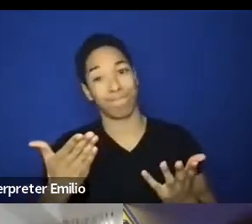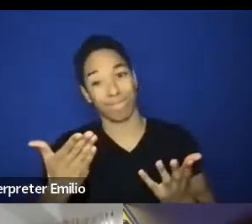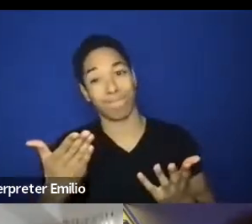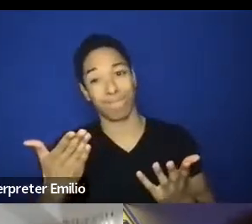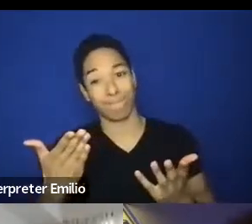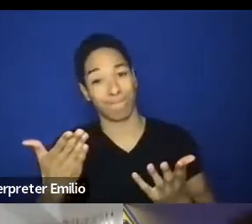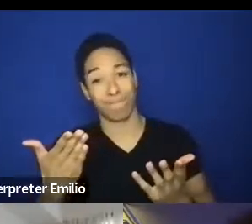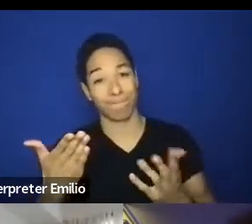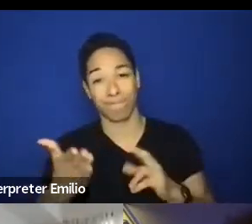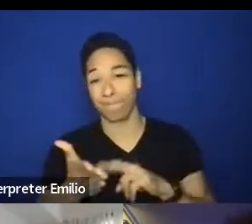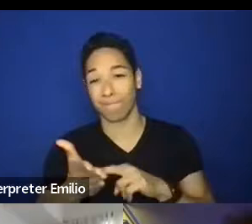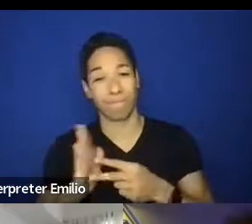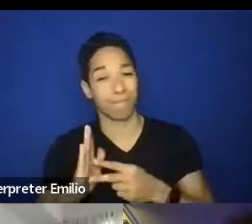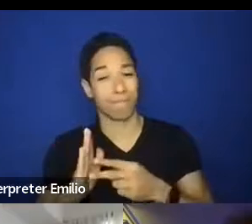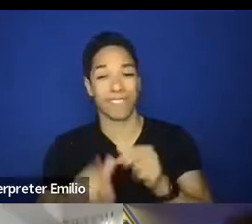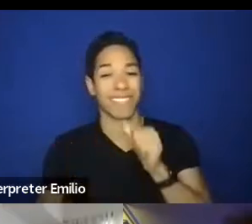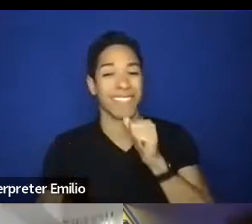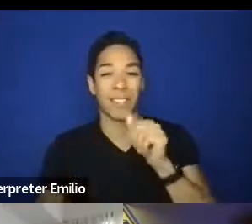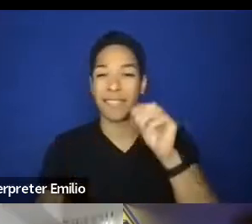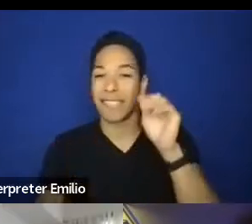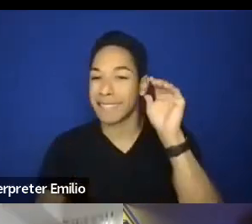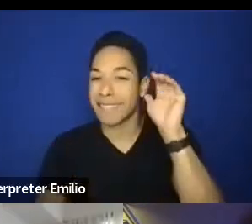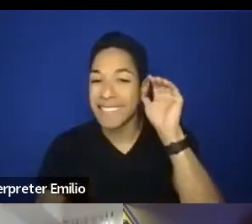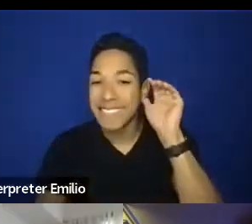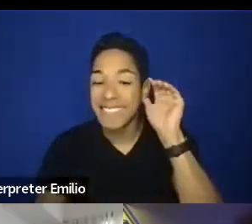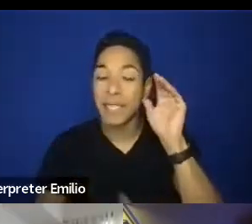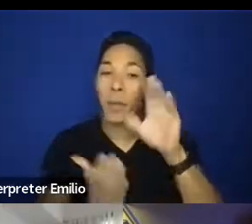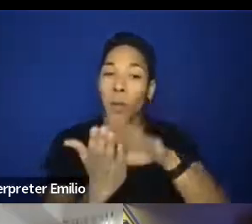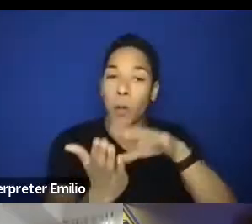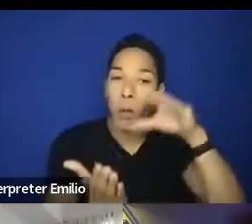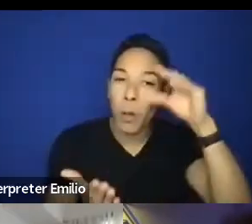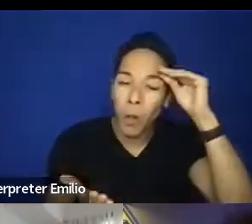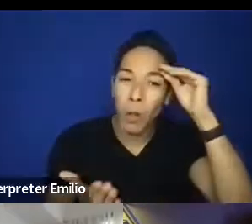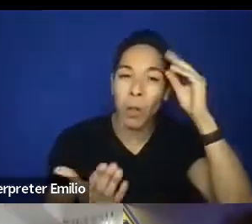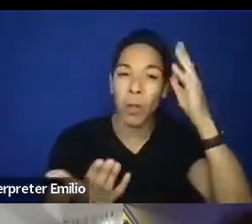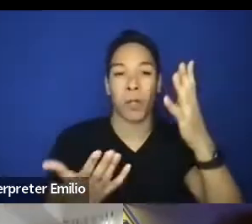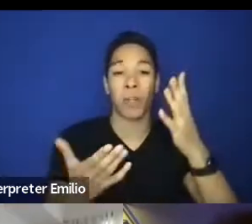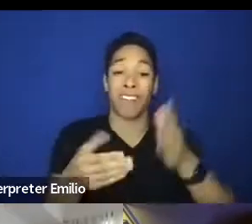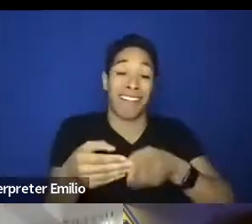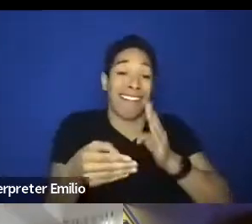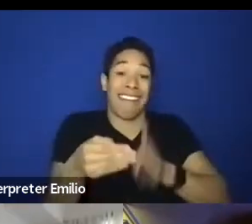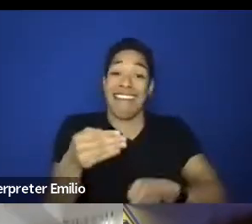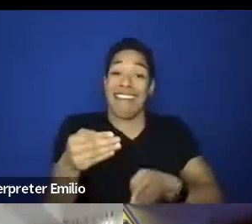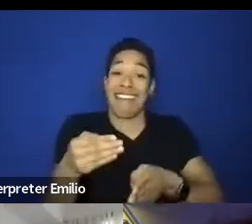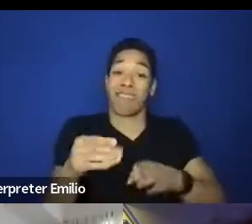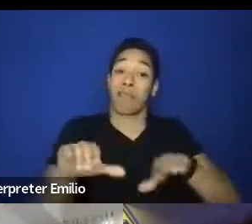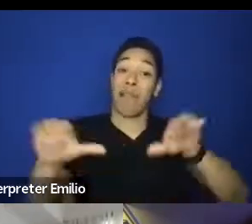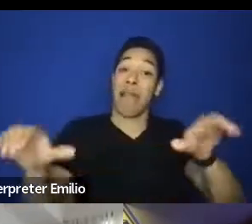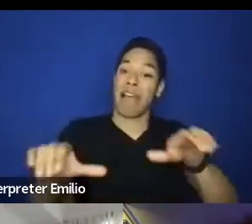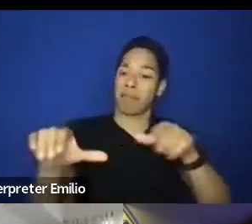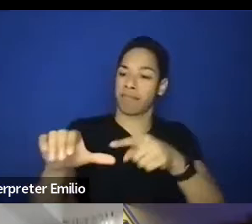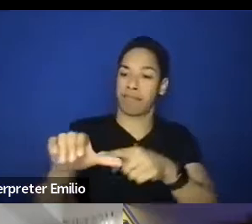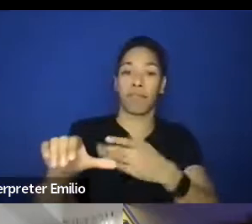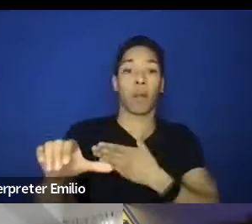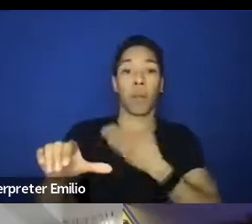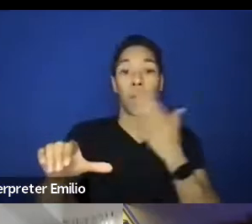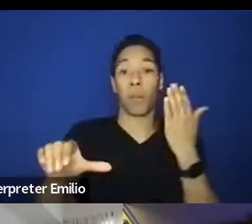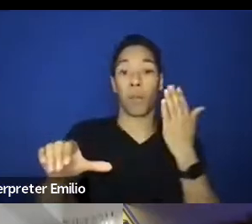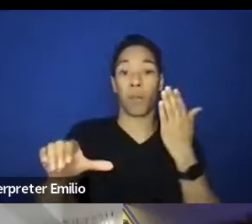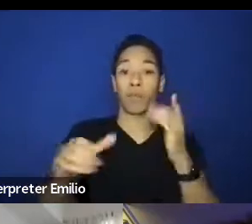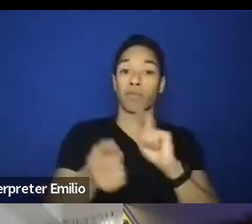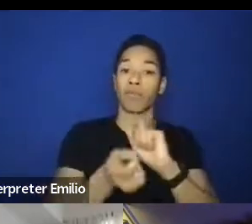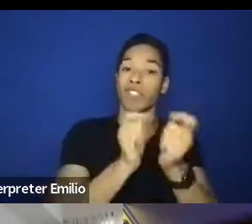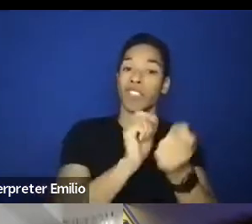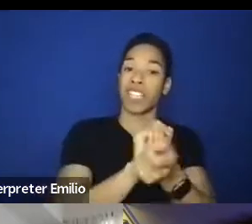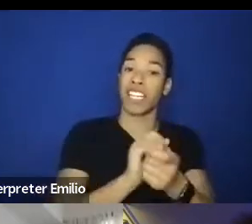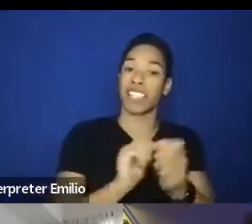won't listen and we won't learn, and we at the end won't take action to make things